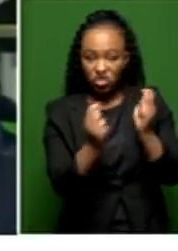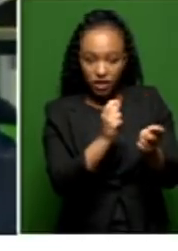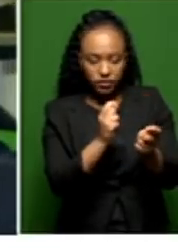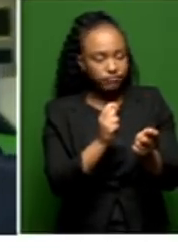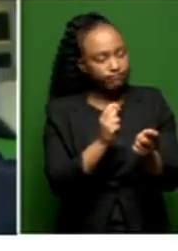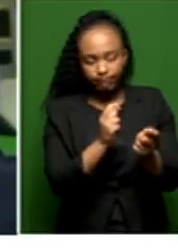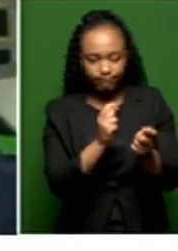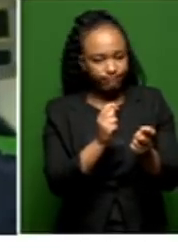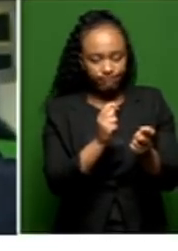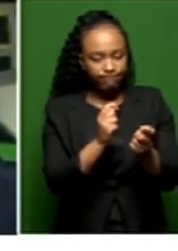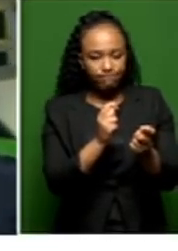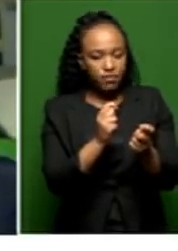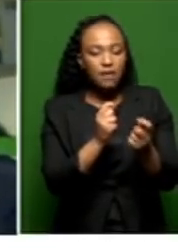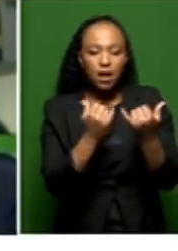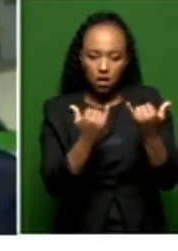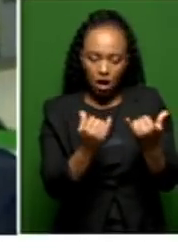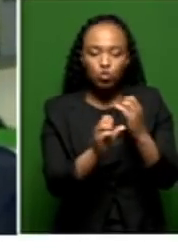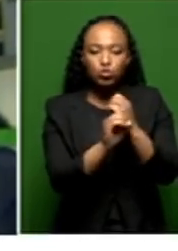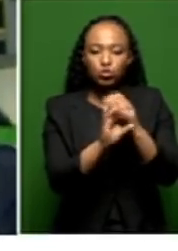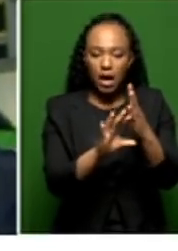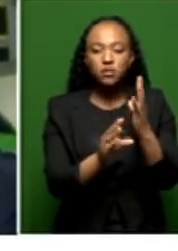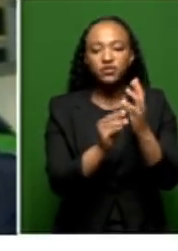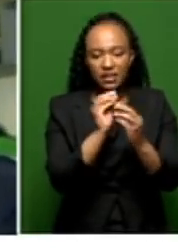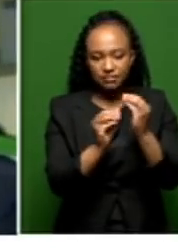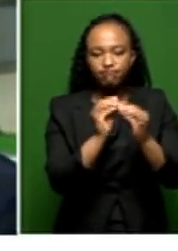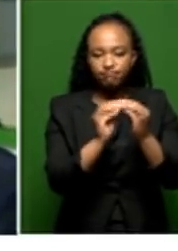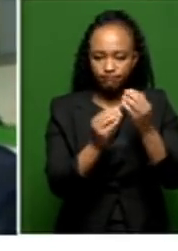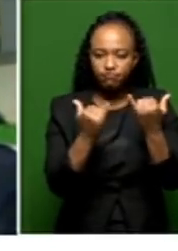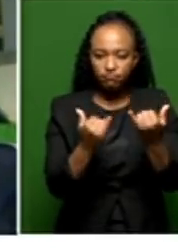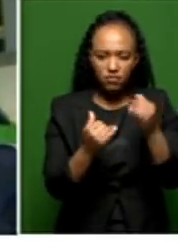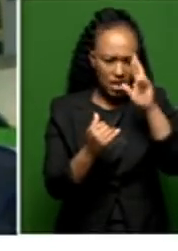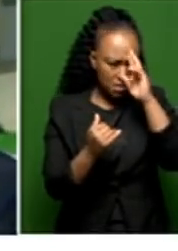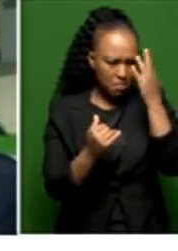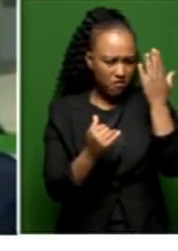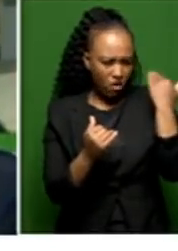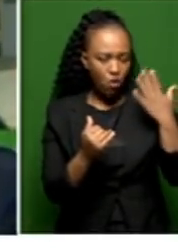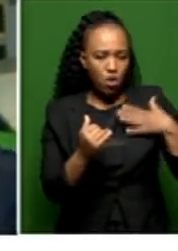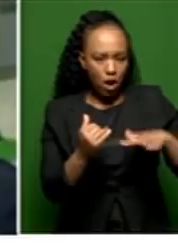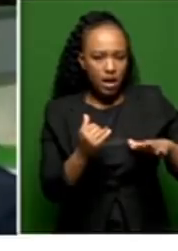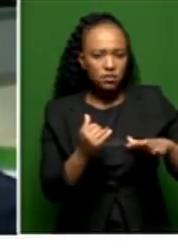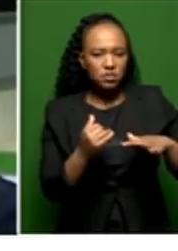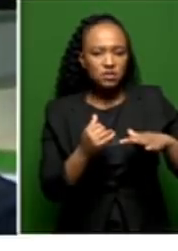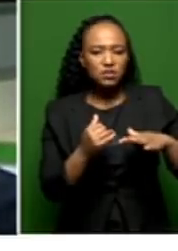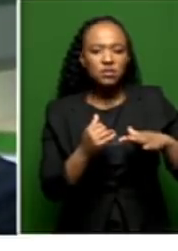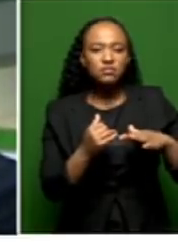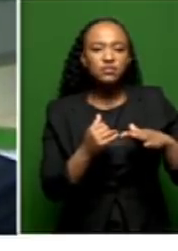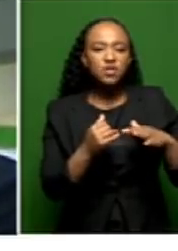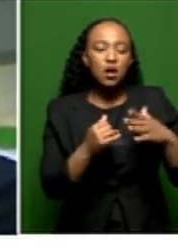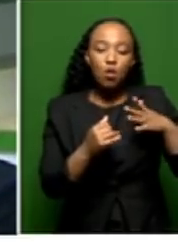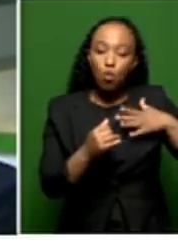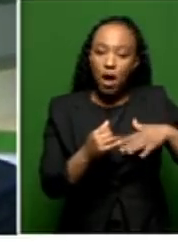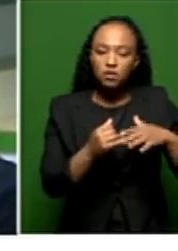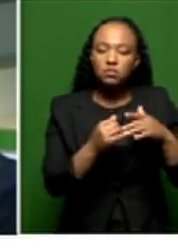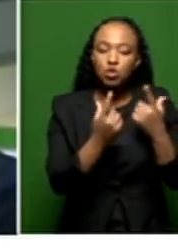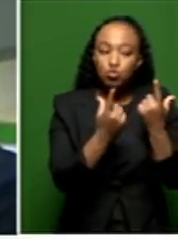but we have started now. You recall that we wanted to separate generation from transmission